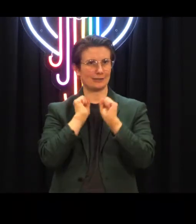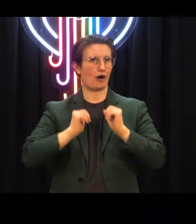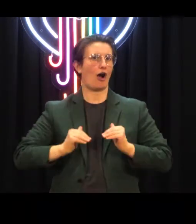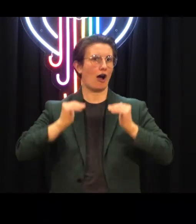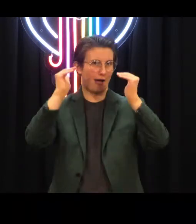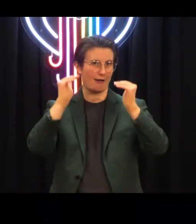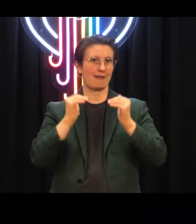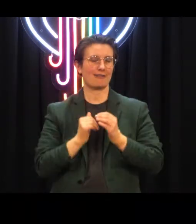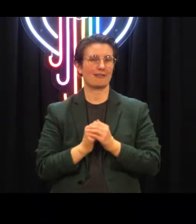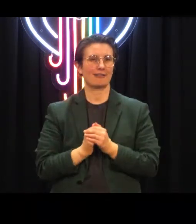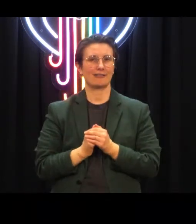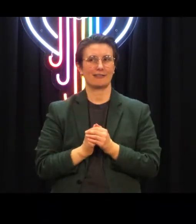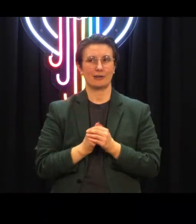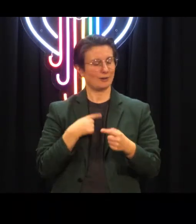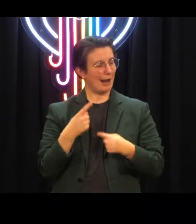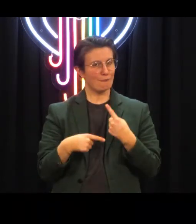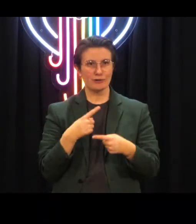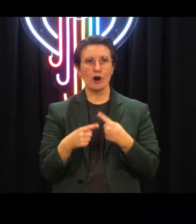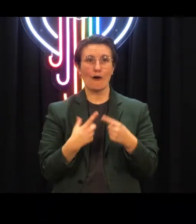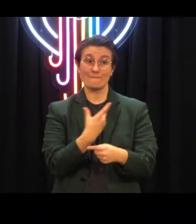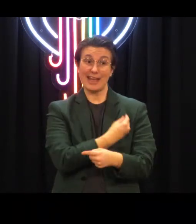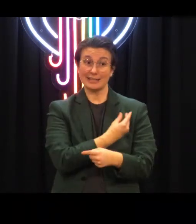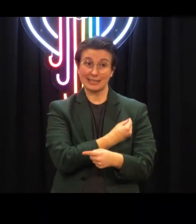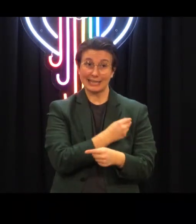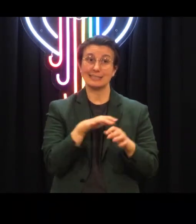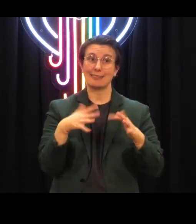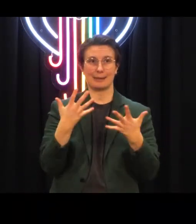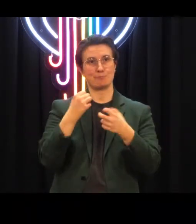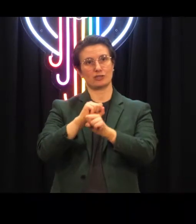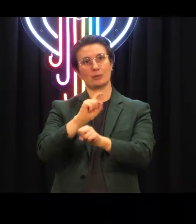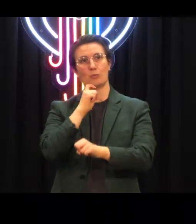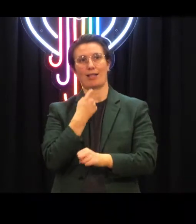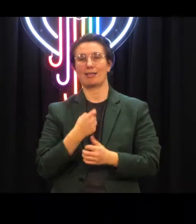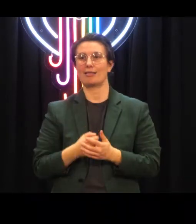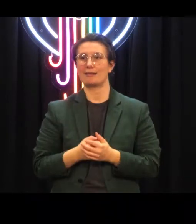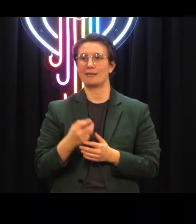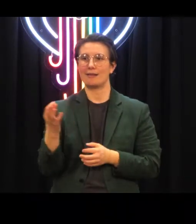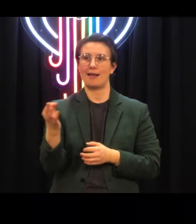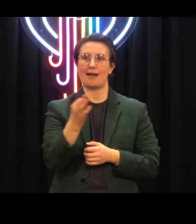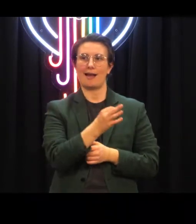at the moment is for one dose or being booked to have a dose.